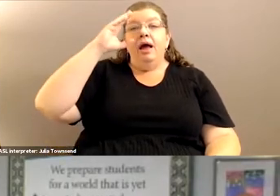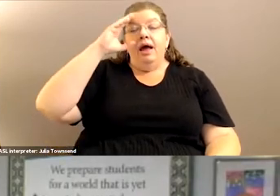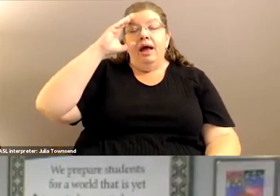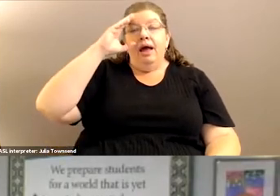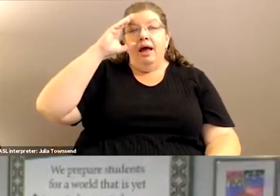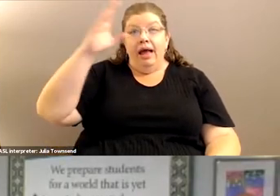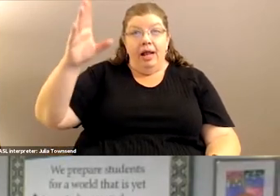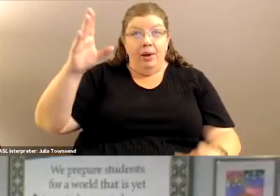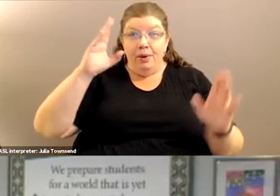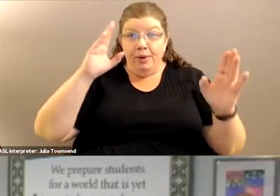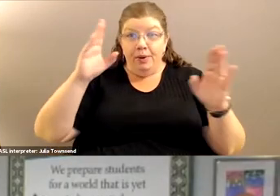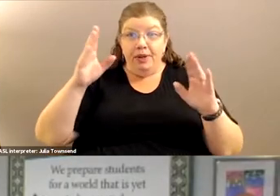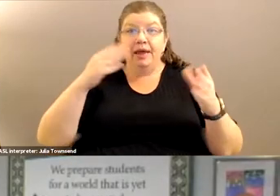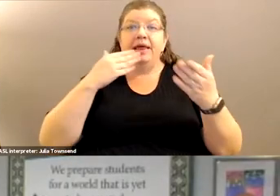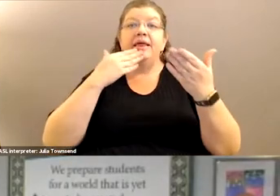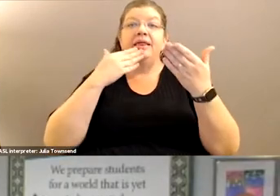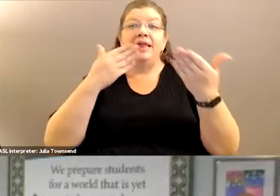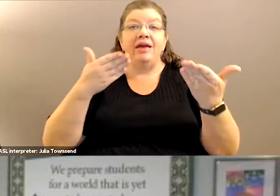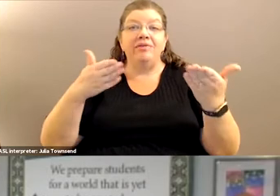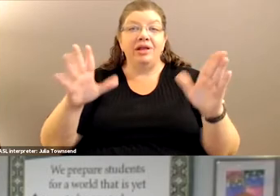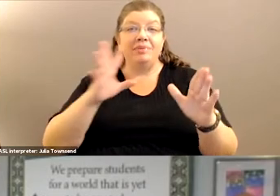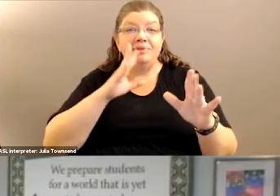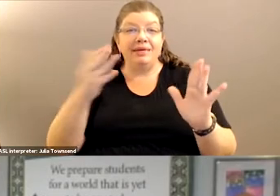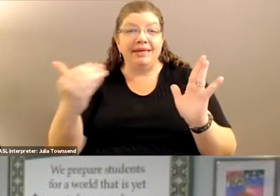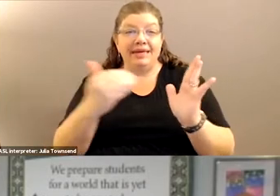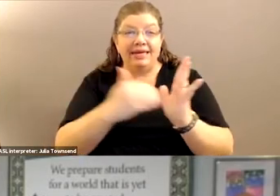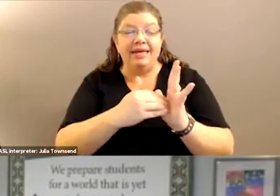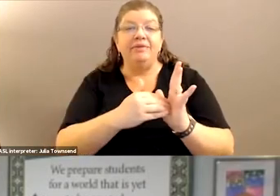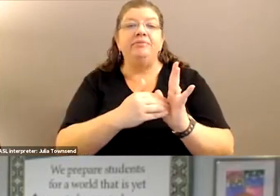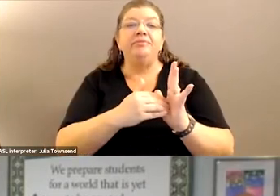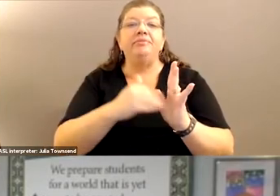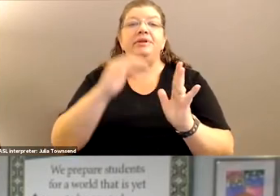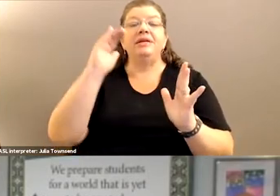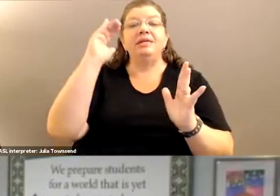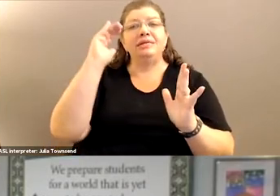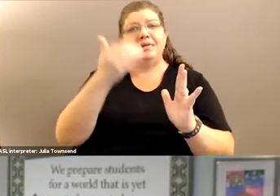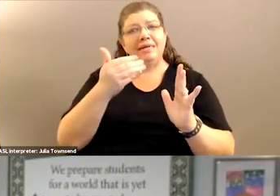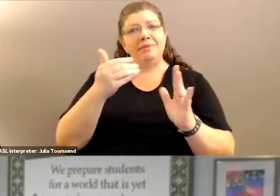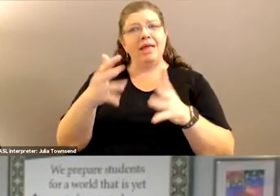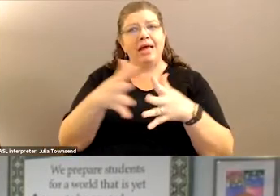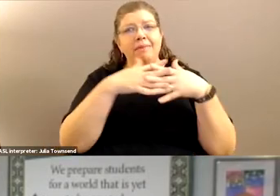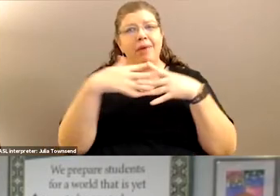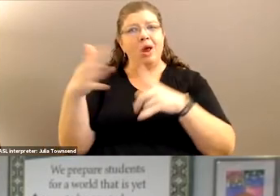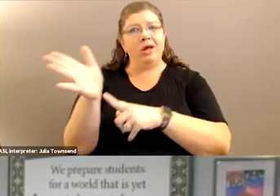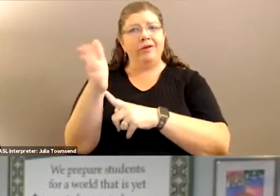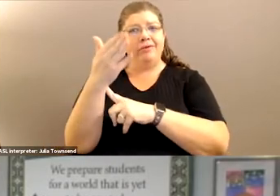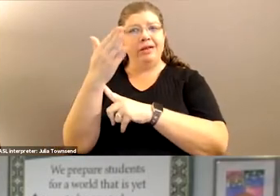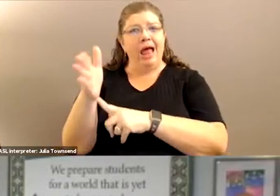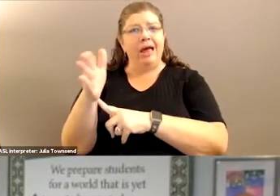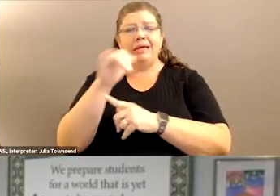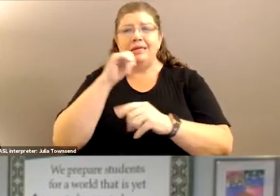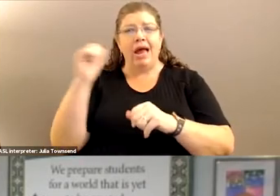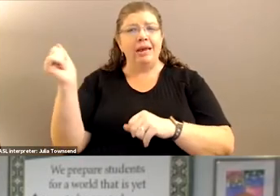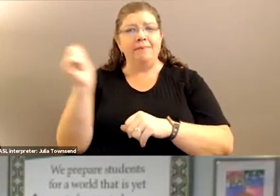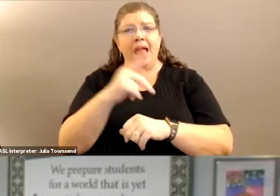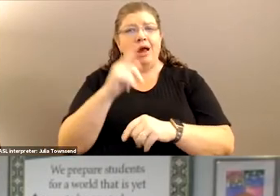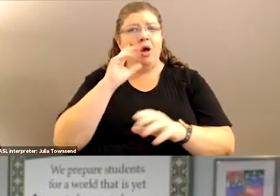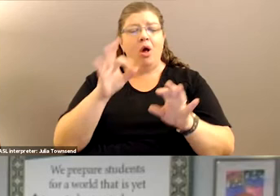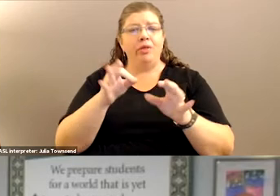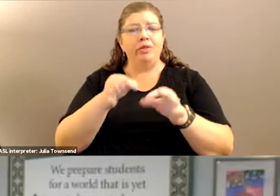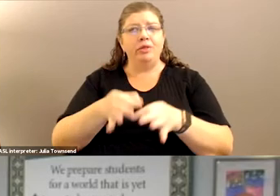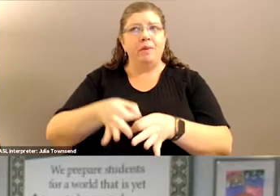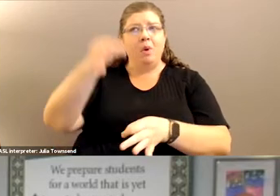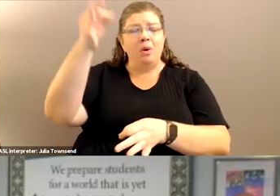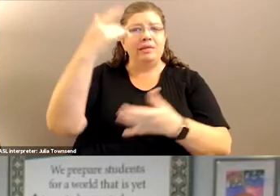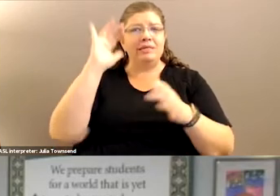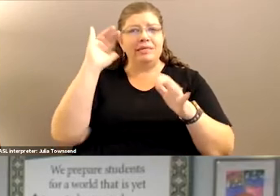hello thank you for letting me speak again seems like the american flag is not back in the poll and doesn't seem like